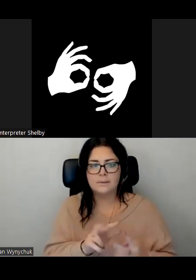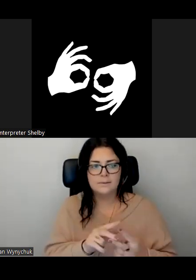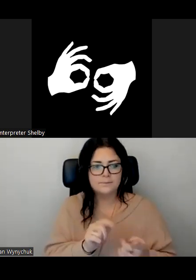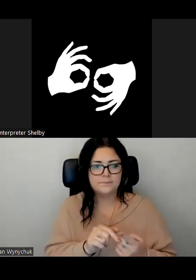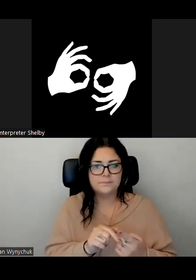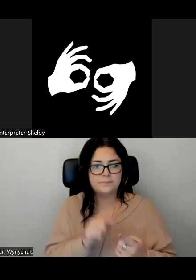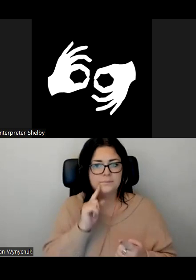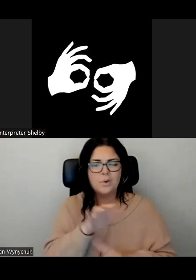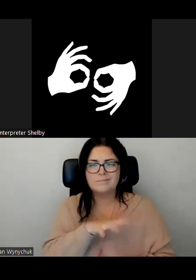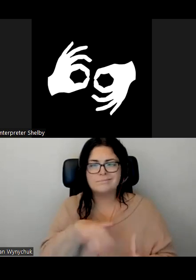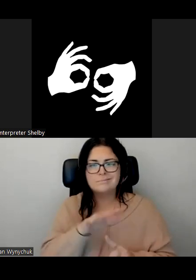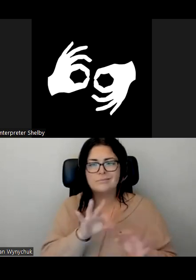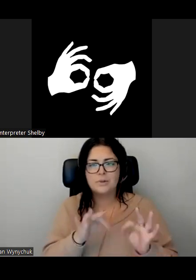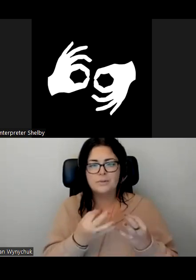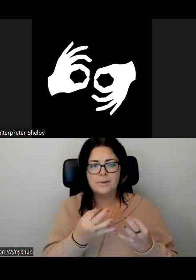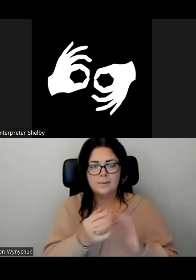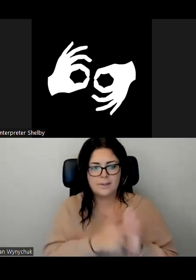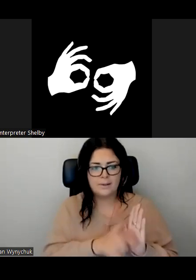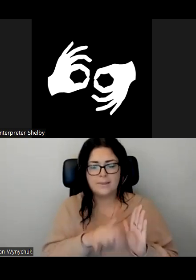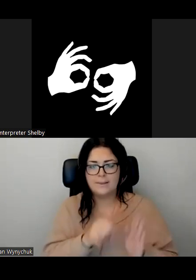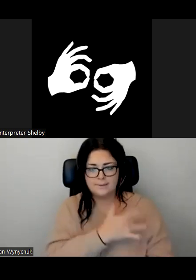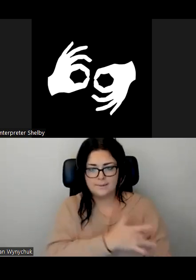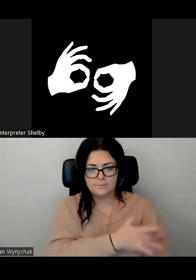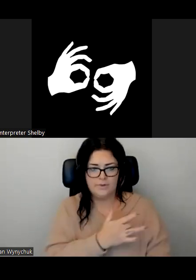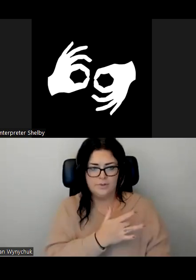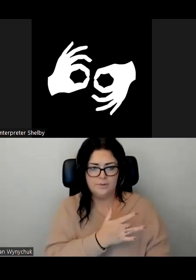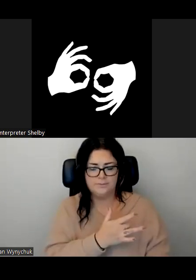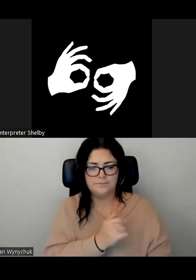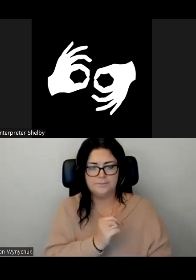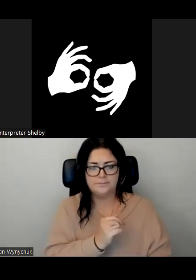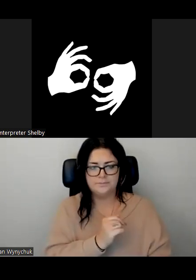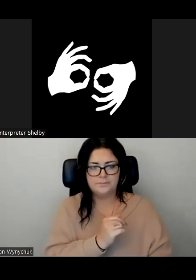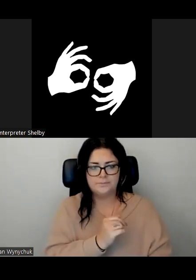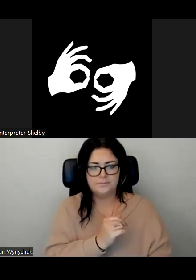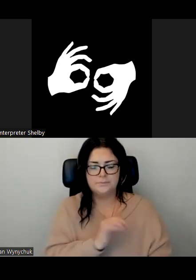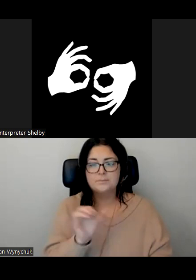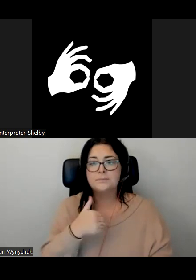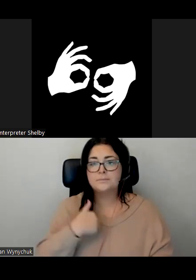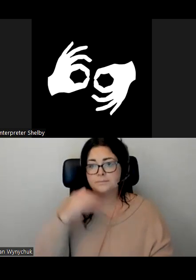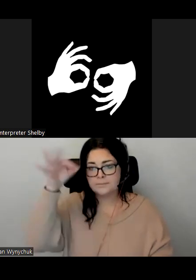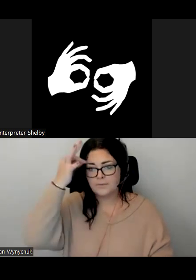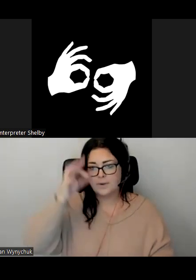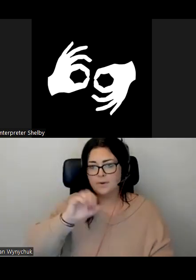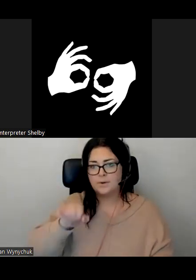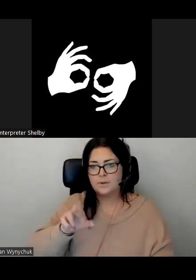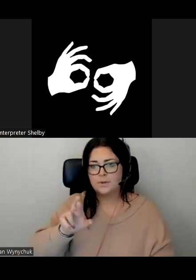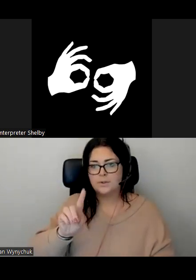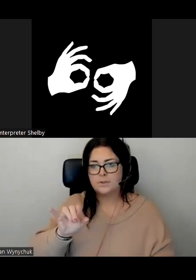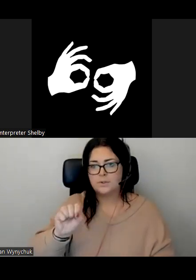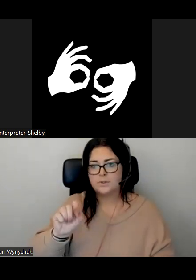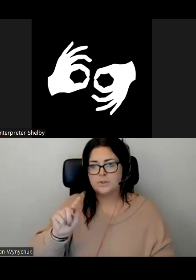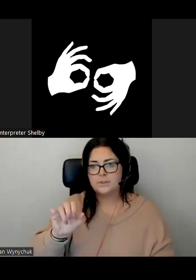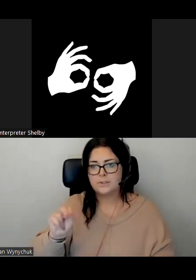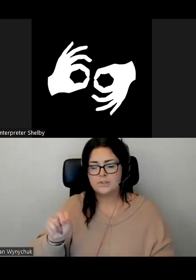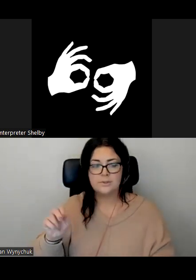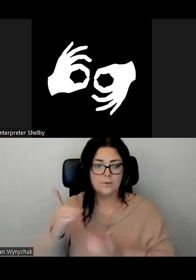the Family Law Act, that's all provincially legislated. We also have federal jurisdiction. So things like the Divorce